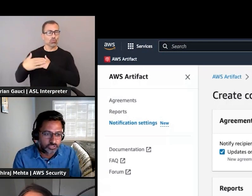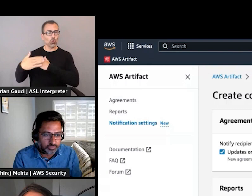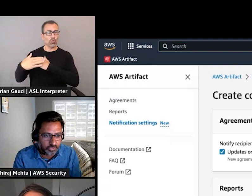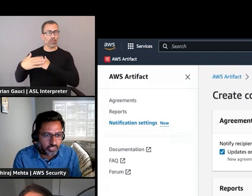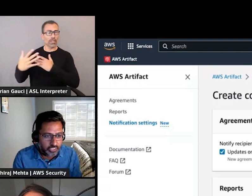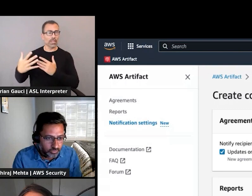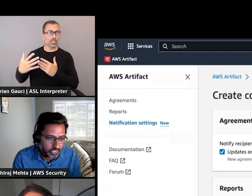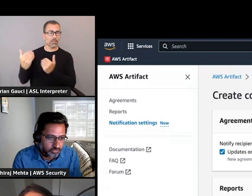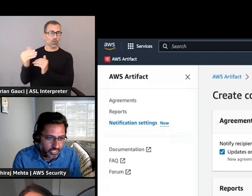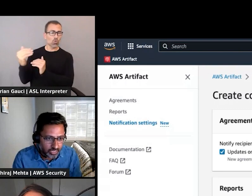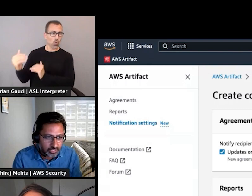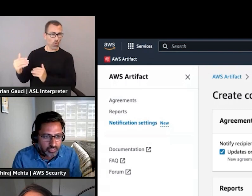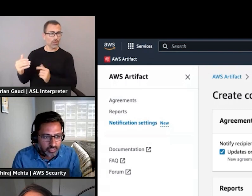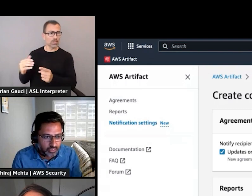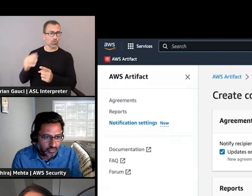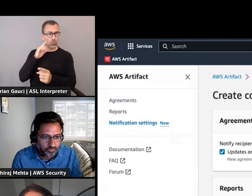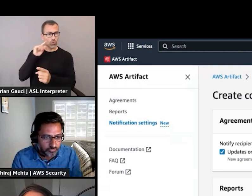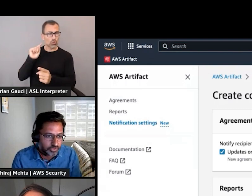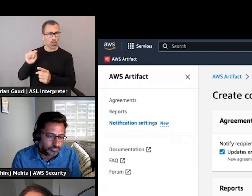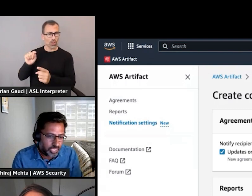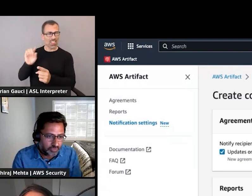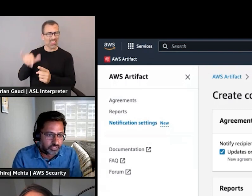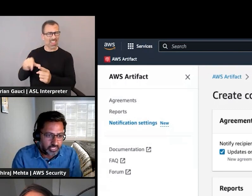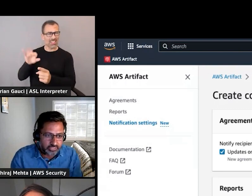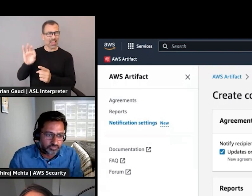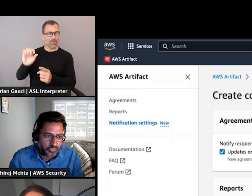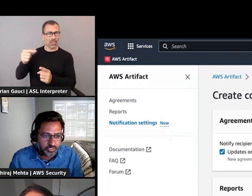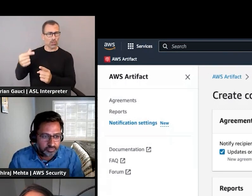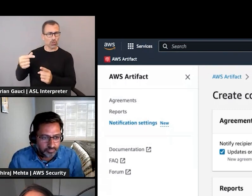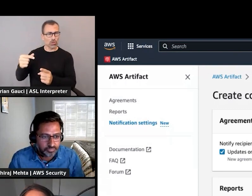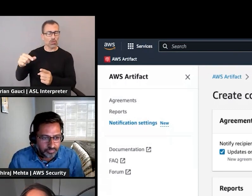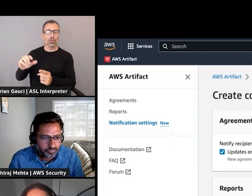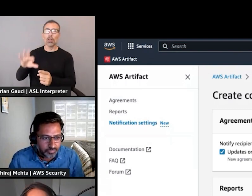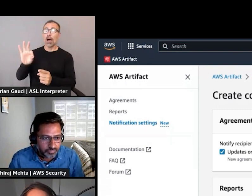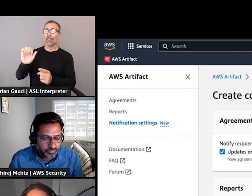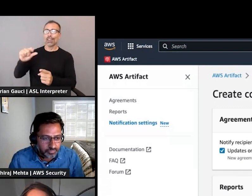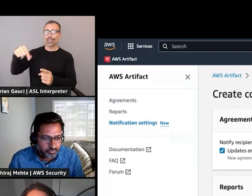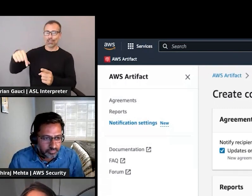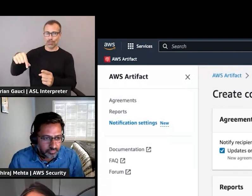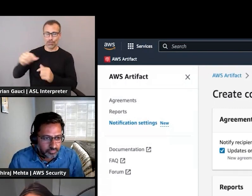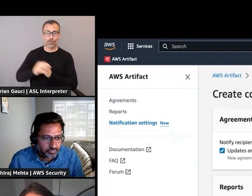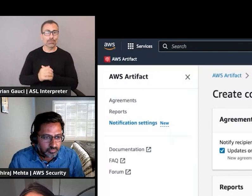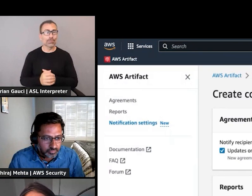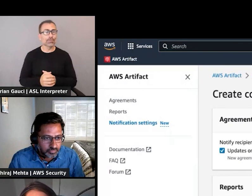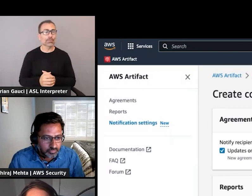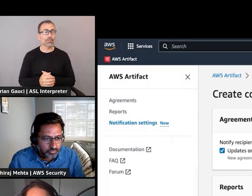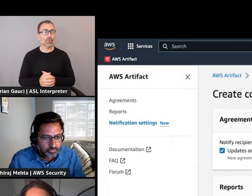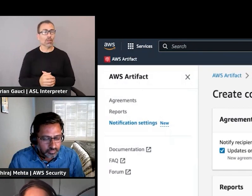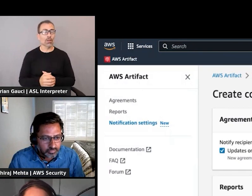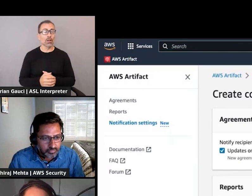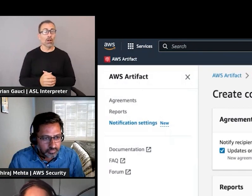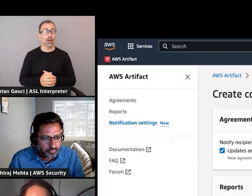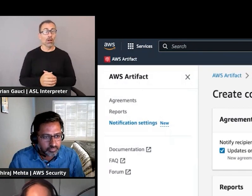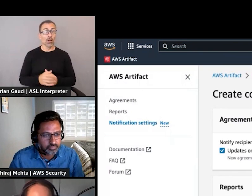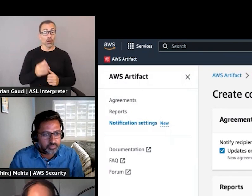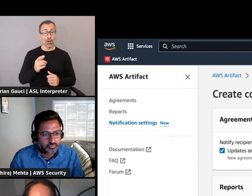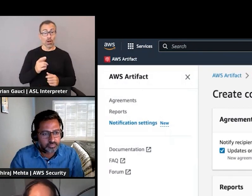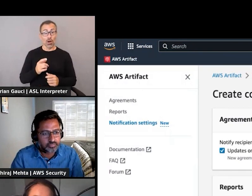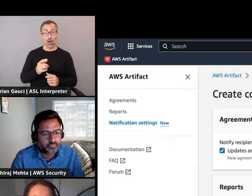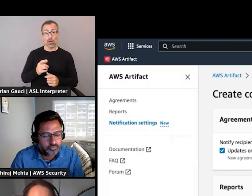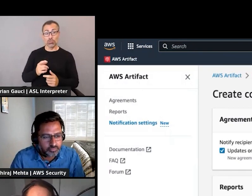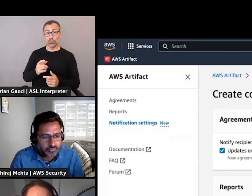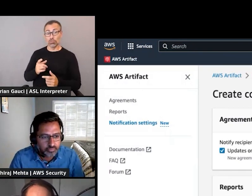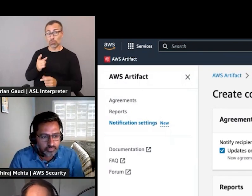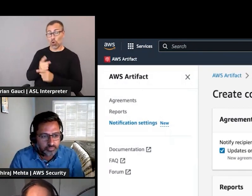customers should definitely look into that. Yeah. We have the links available. And as a matter of best practice as well for customers, they may want to